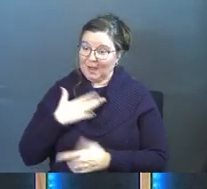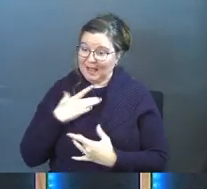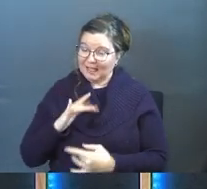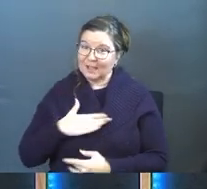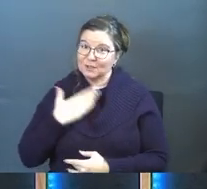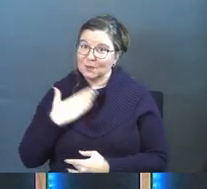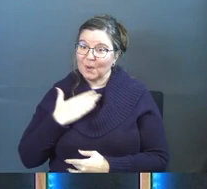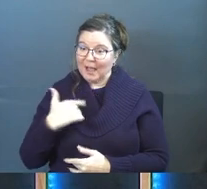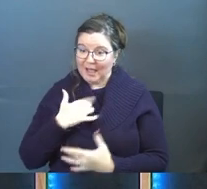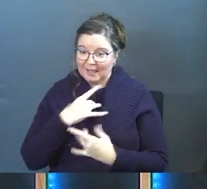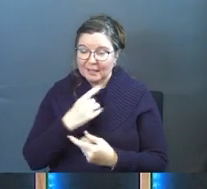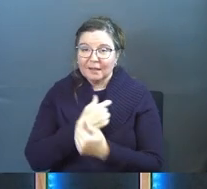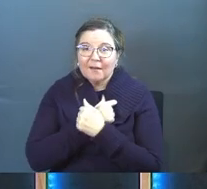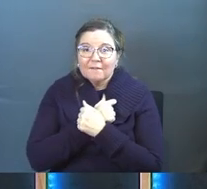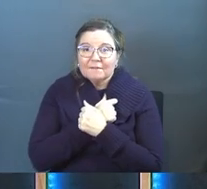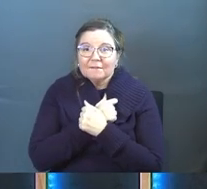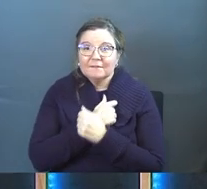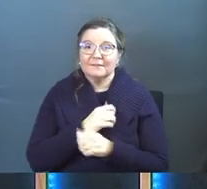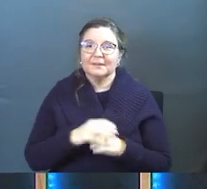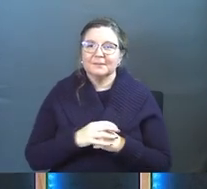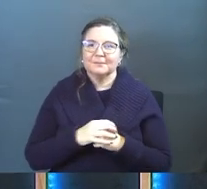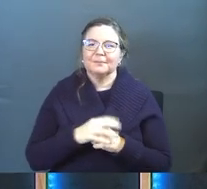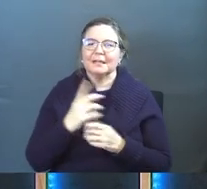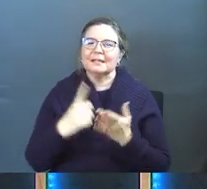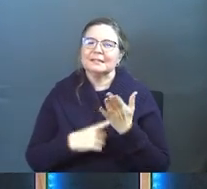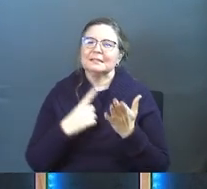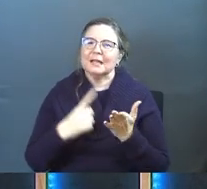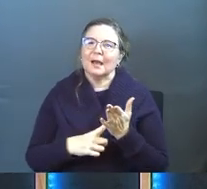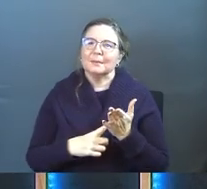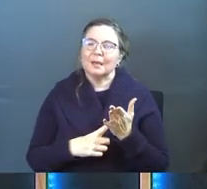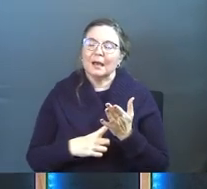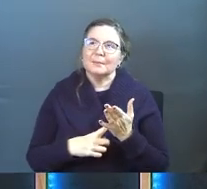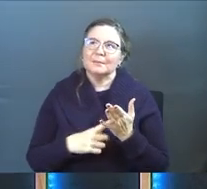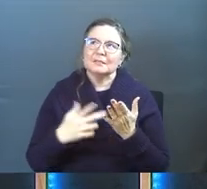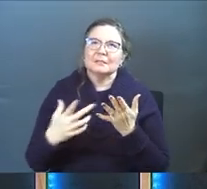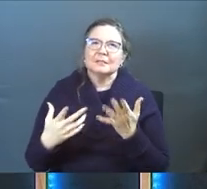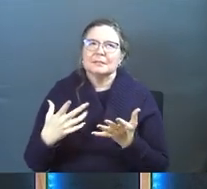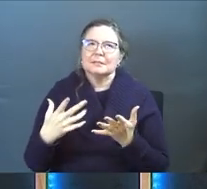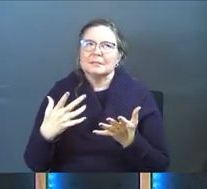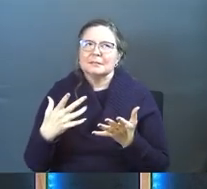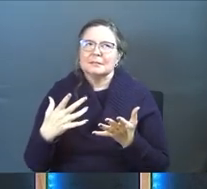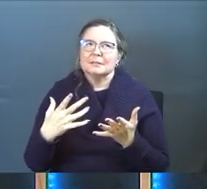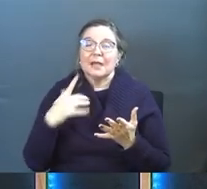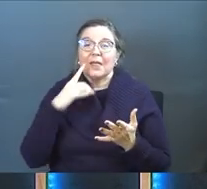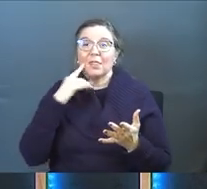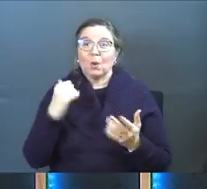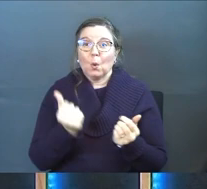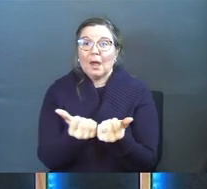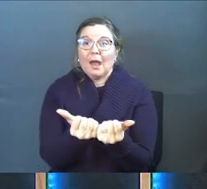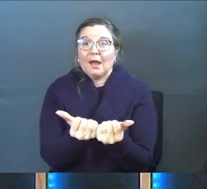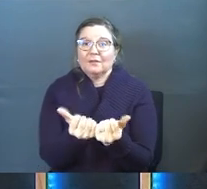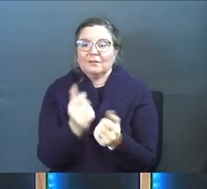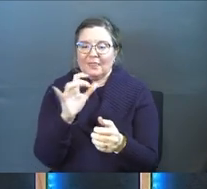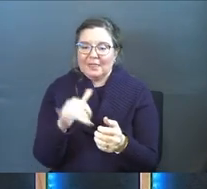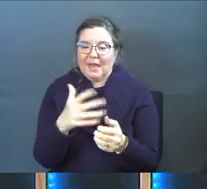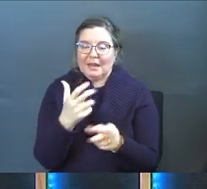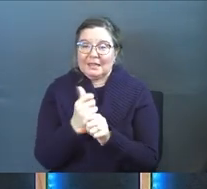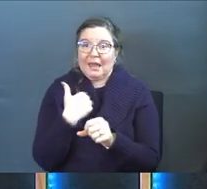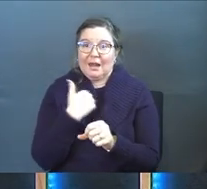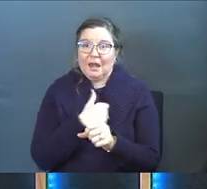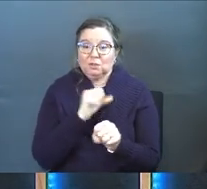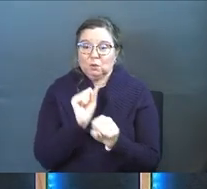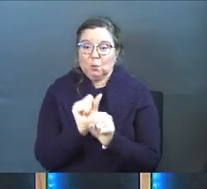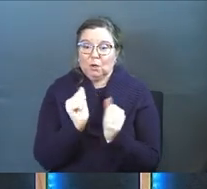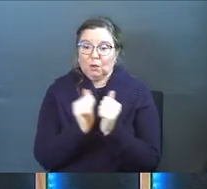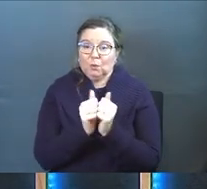like joy. I like love. And sometimes it's the golden handcuffs that get us